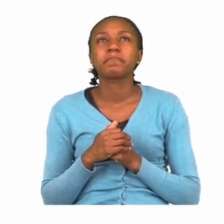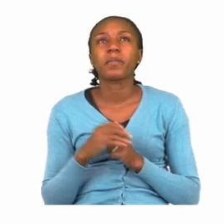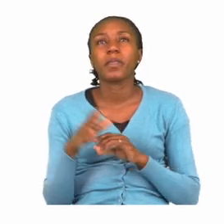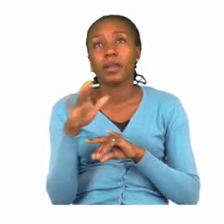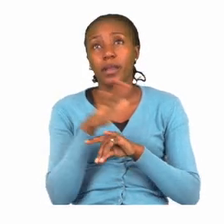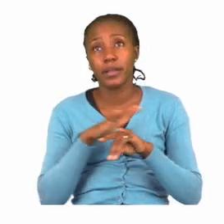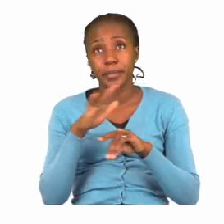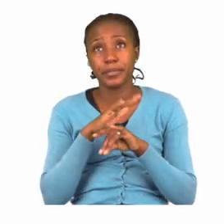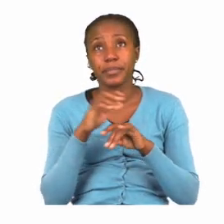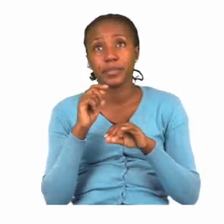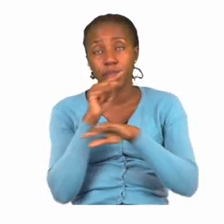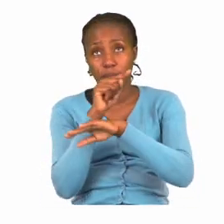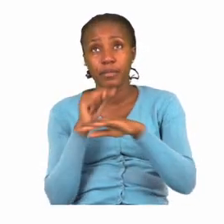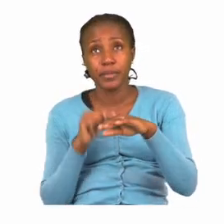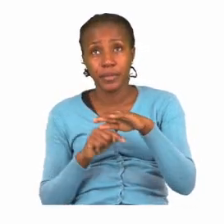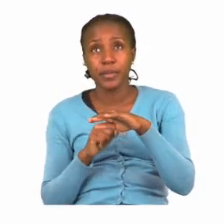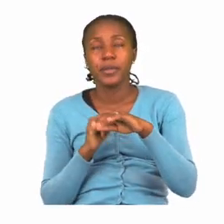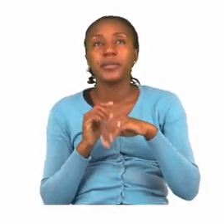the pets.